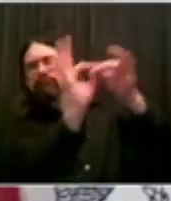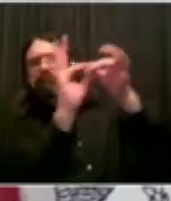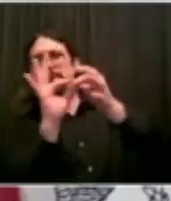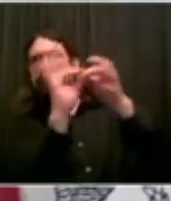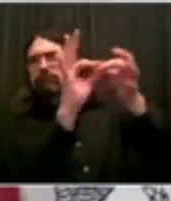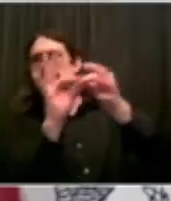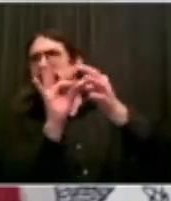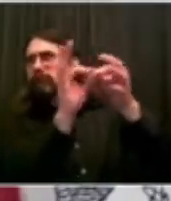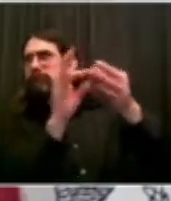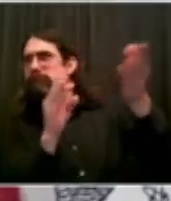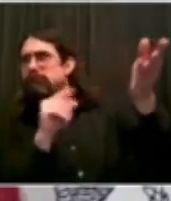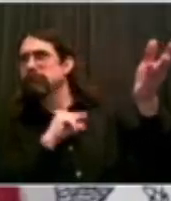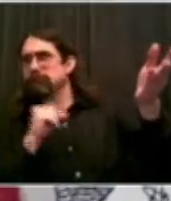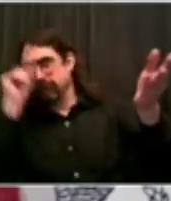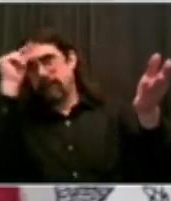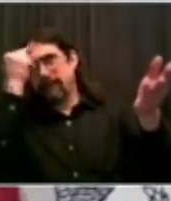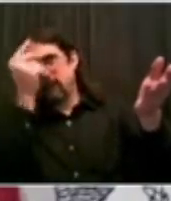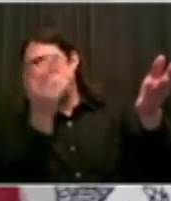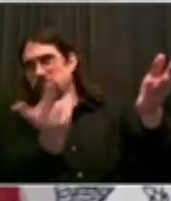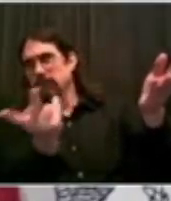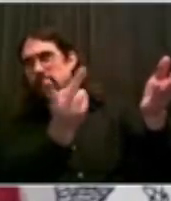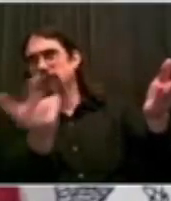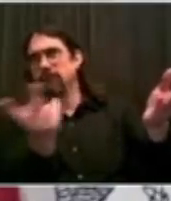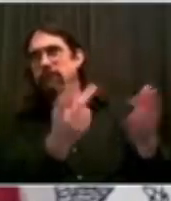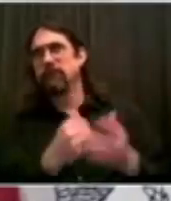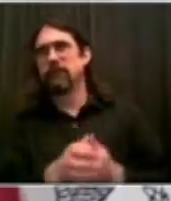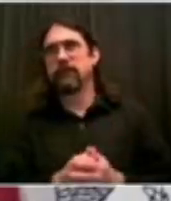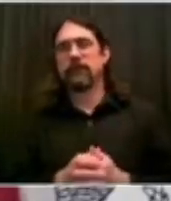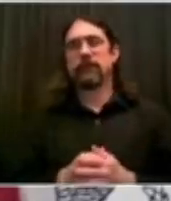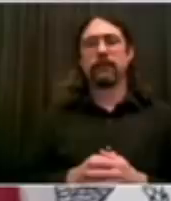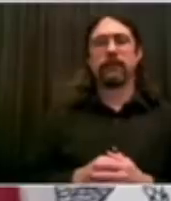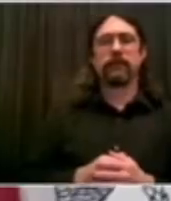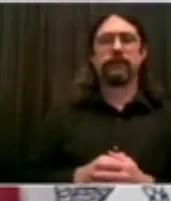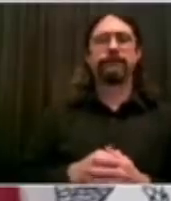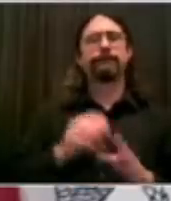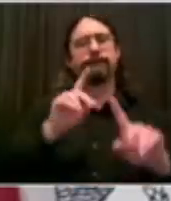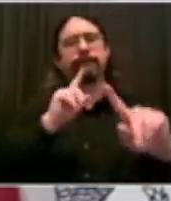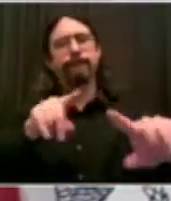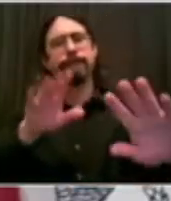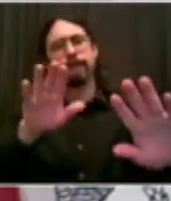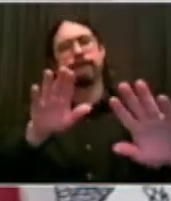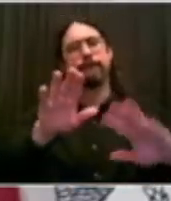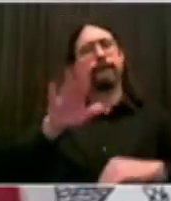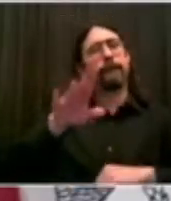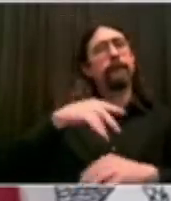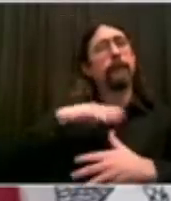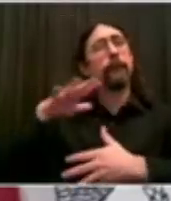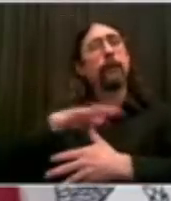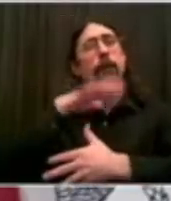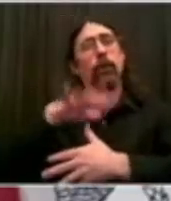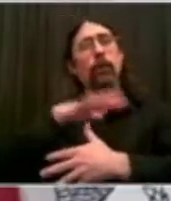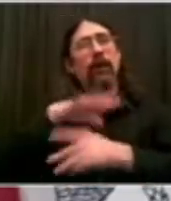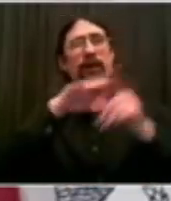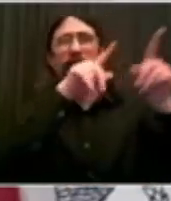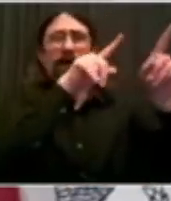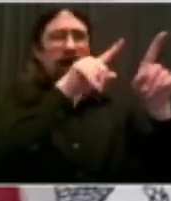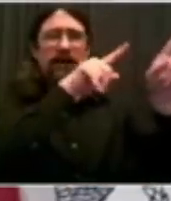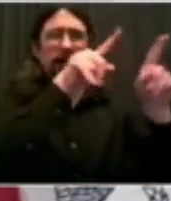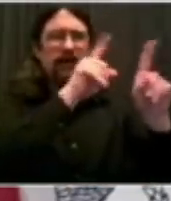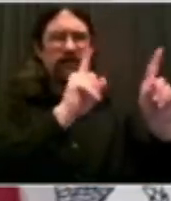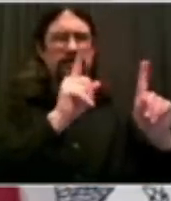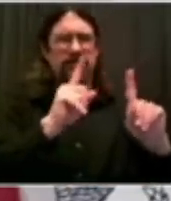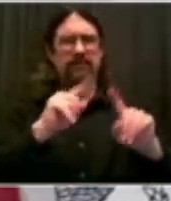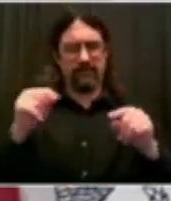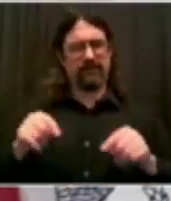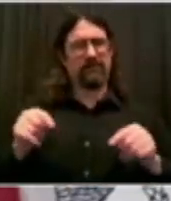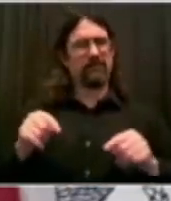We have to bring this city back strong. I mean, obviously, today's announcements prove that whatever challenges are happening in Albany, New York